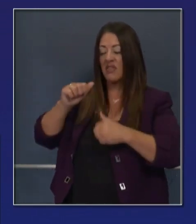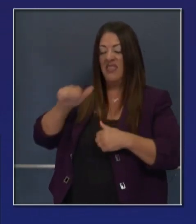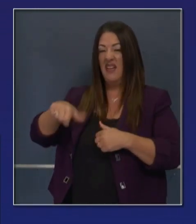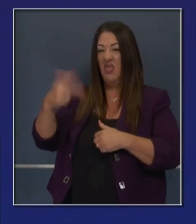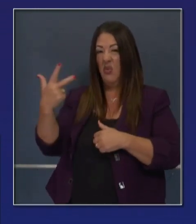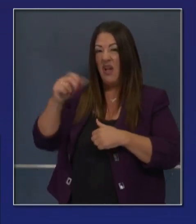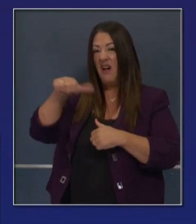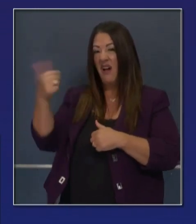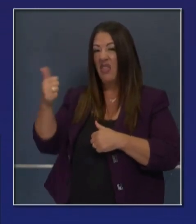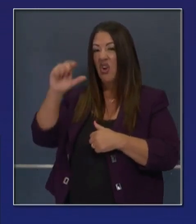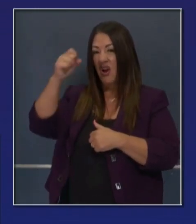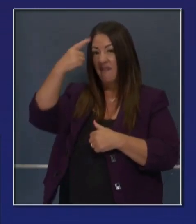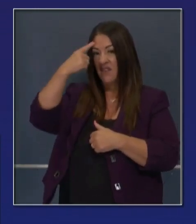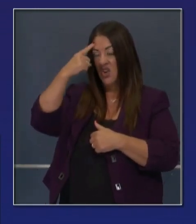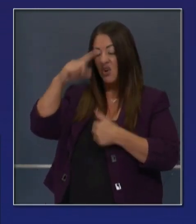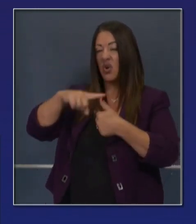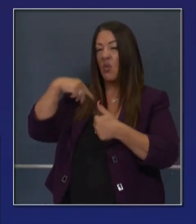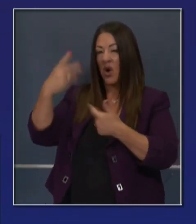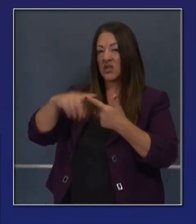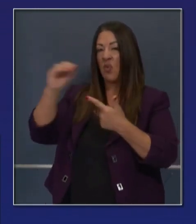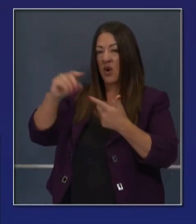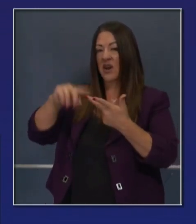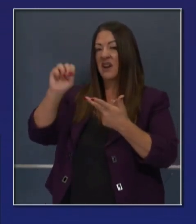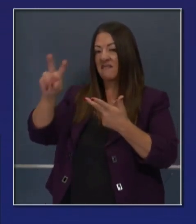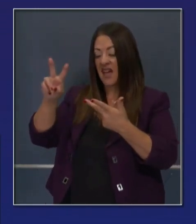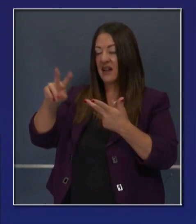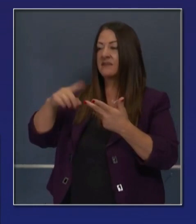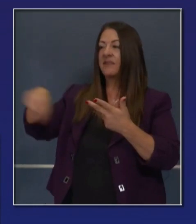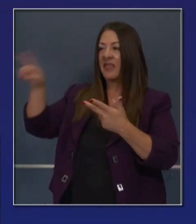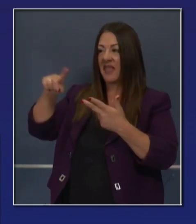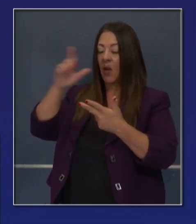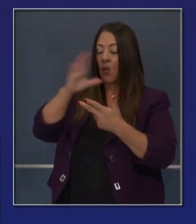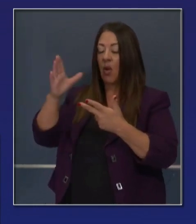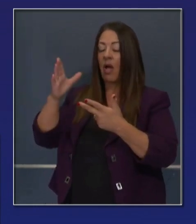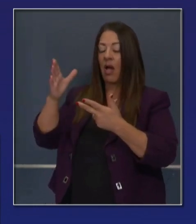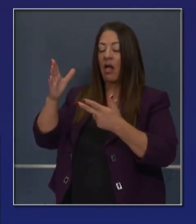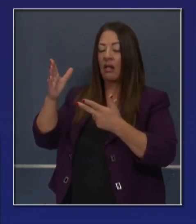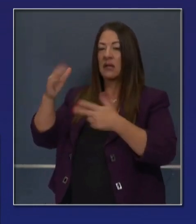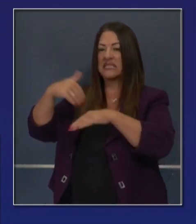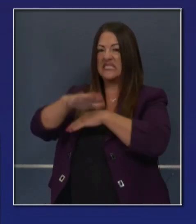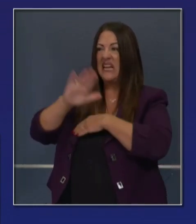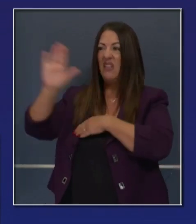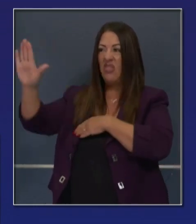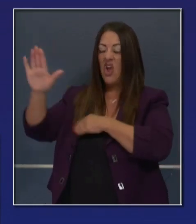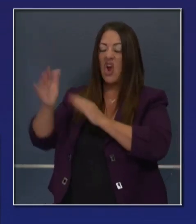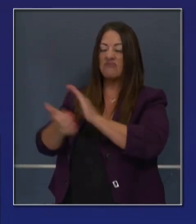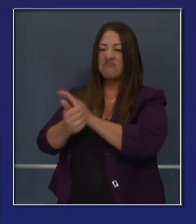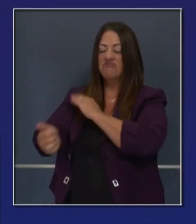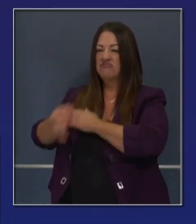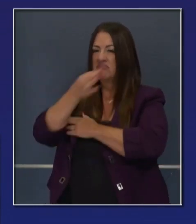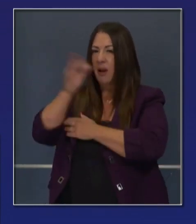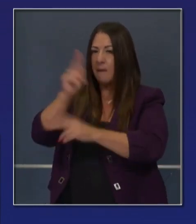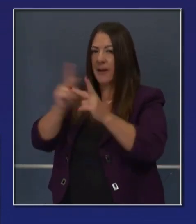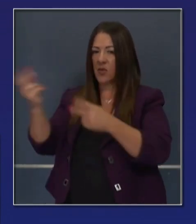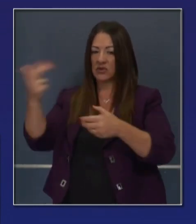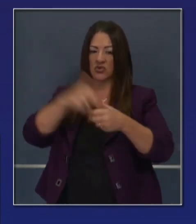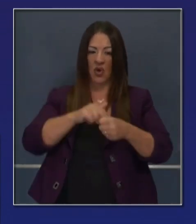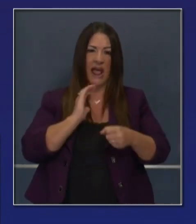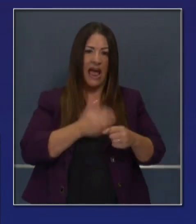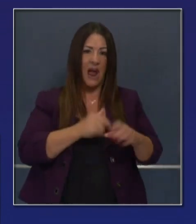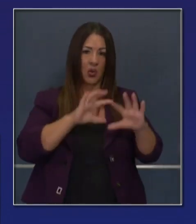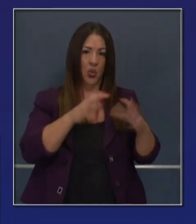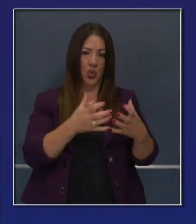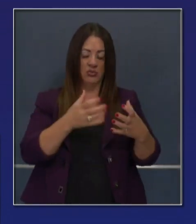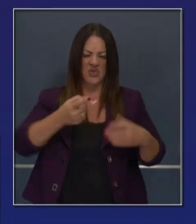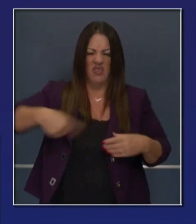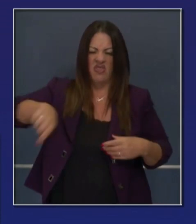formally our safety committee. We'll be adding some of their experts as well, building out even more broadly our work group. We're really